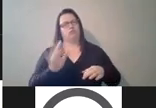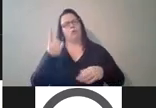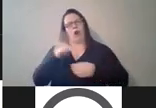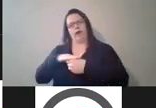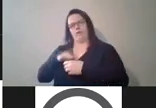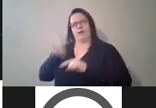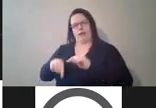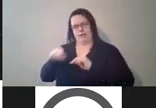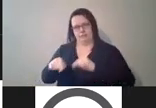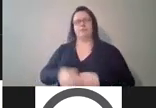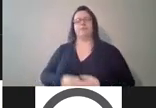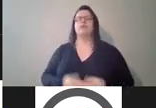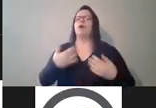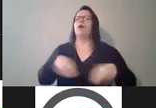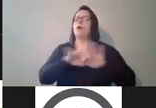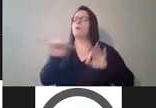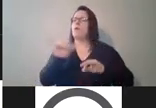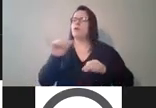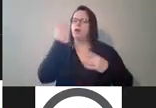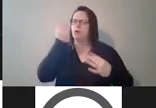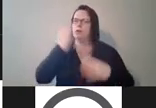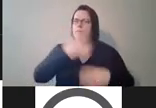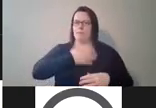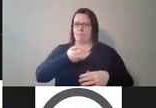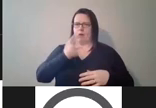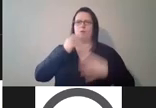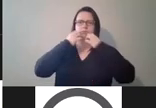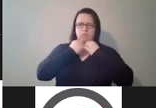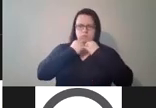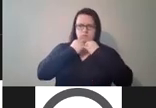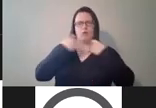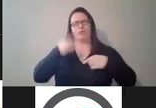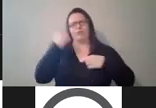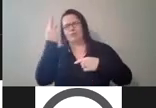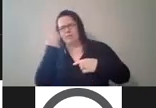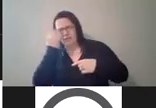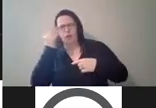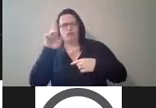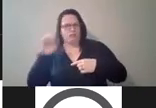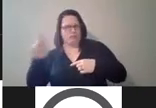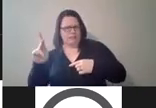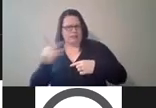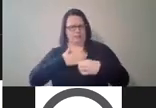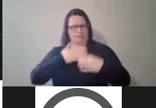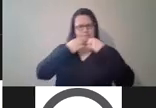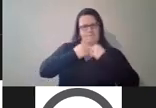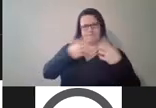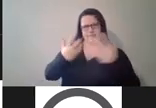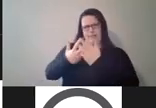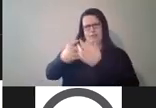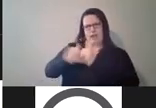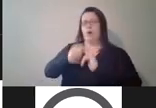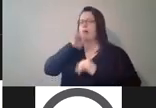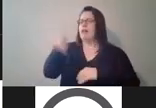Important as well to think about my own values in relation to risk. And that just doesn't go for clinicians. I think it also